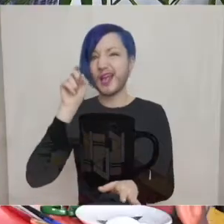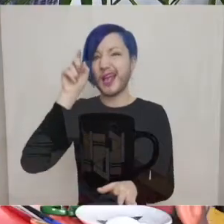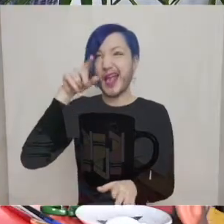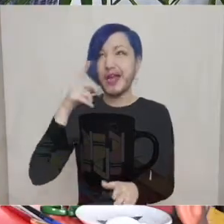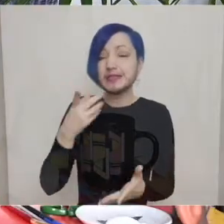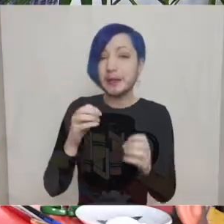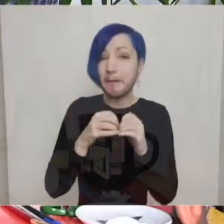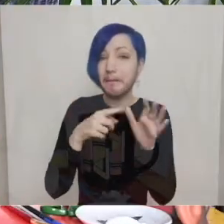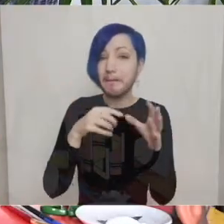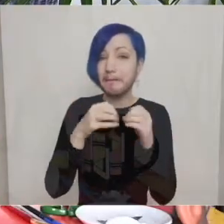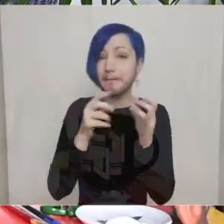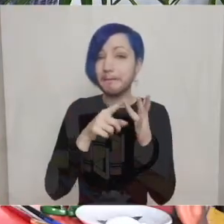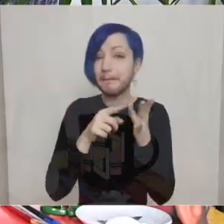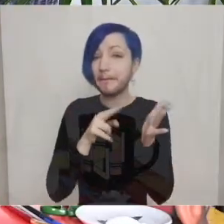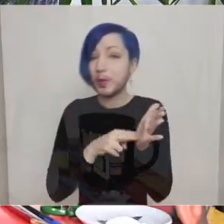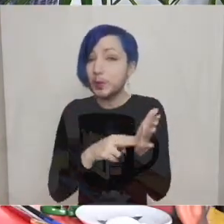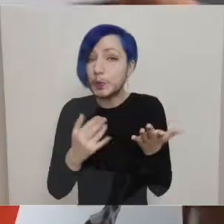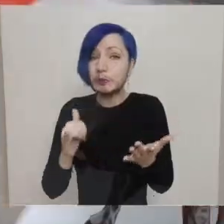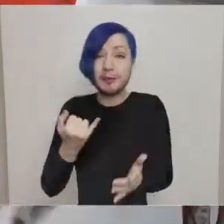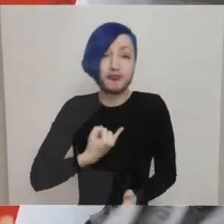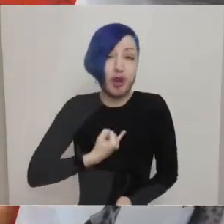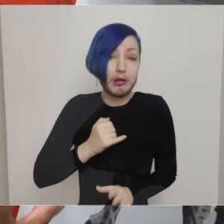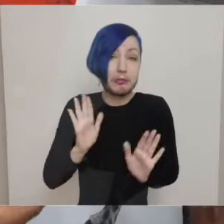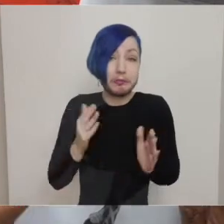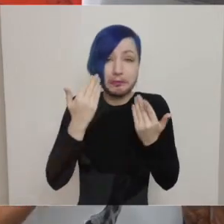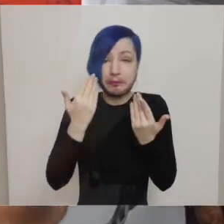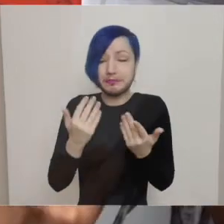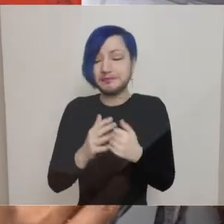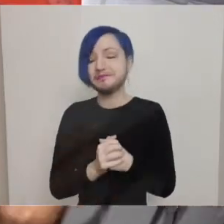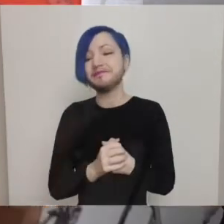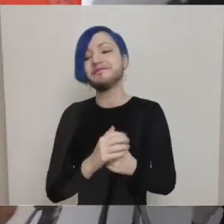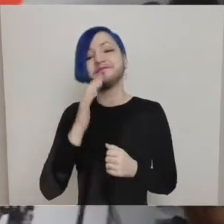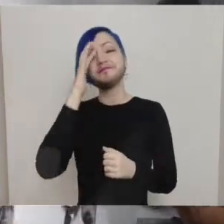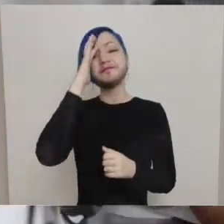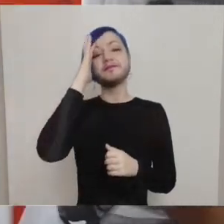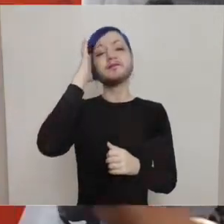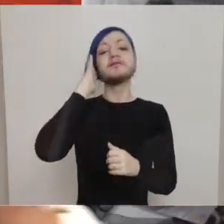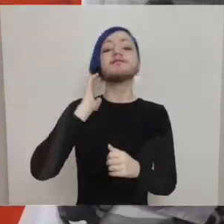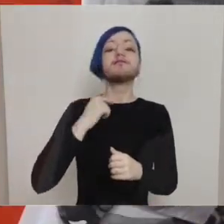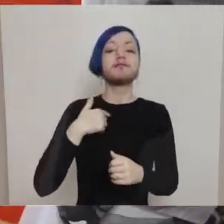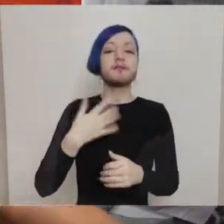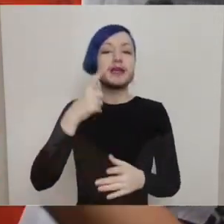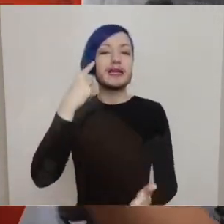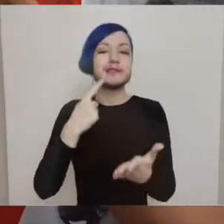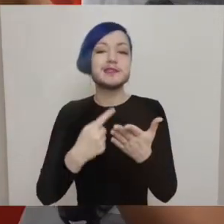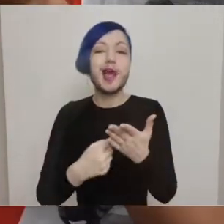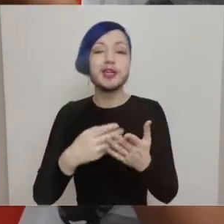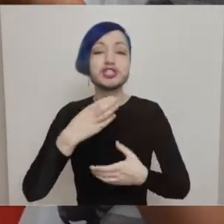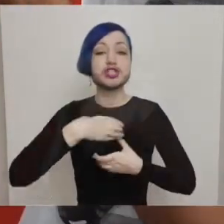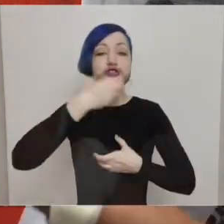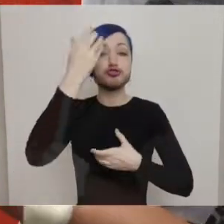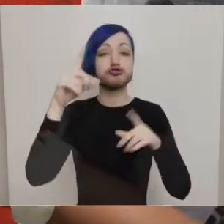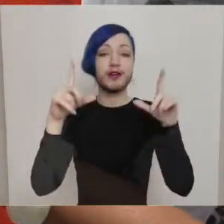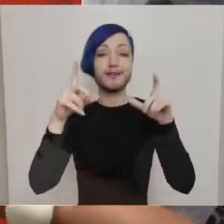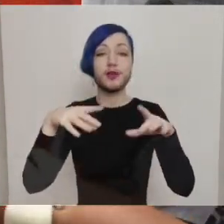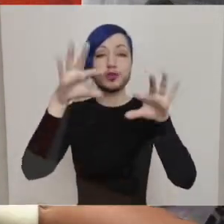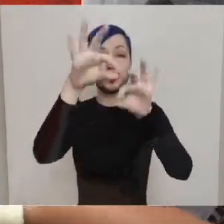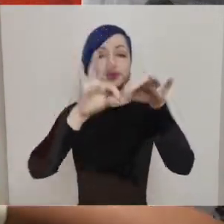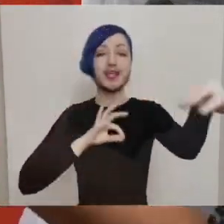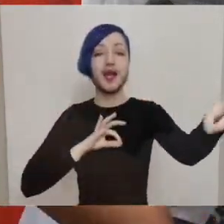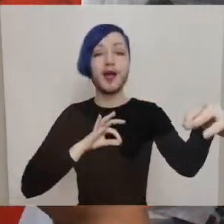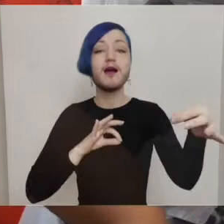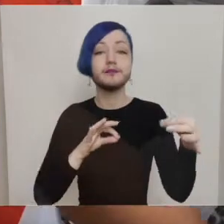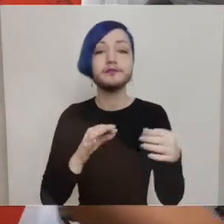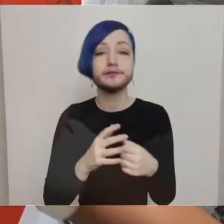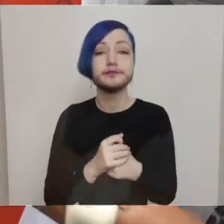baboon. Could be wrong. But I decided to tear this